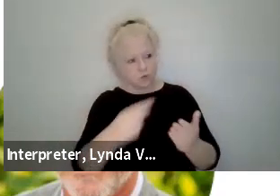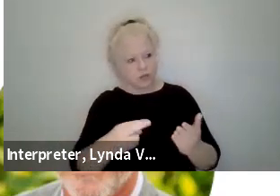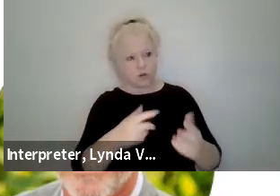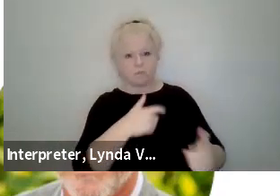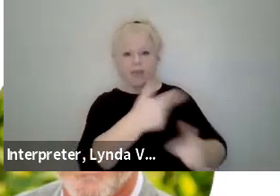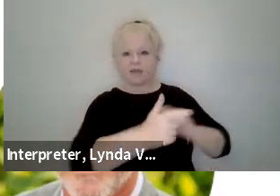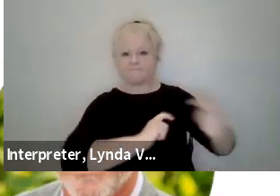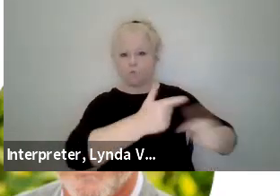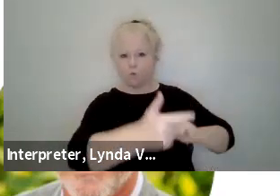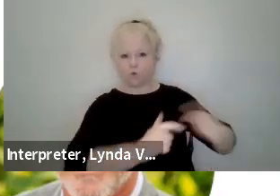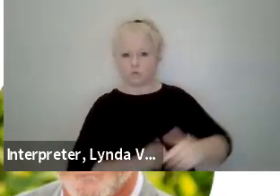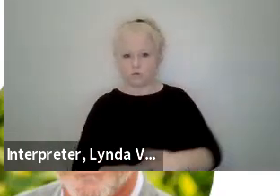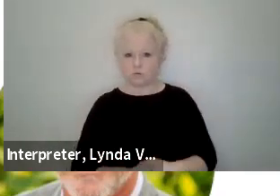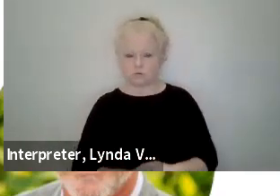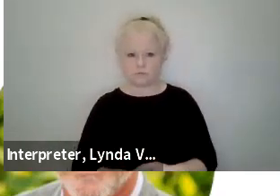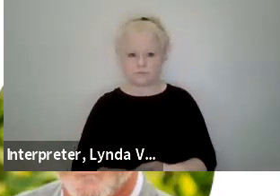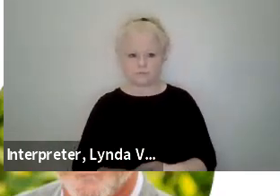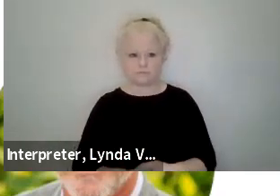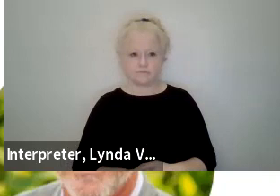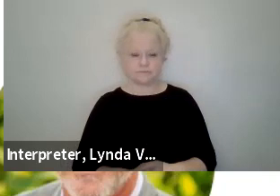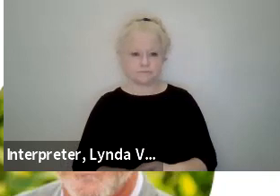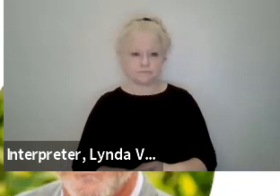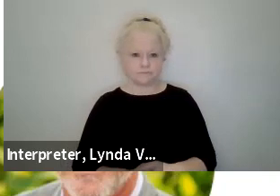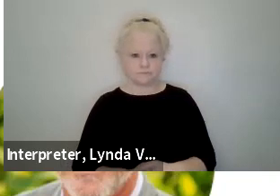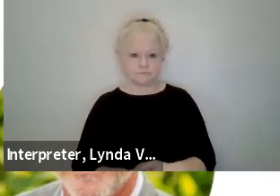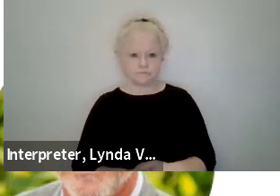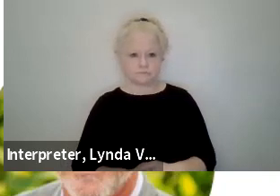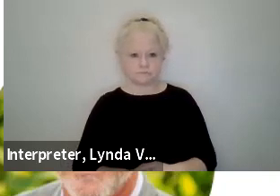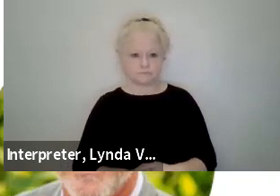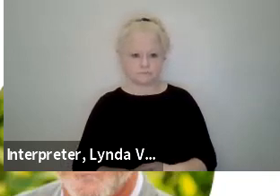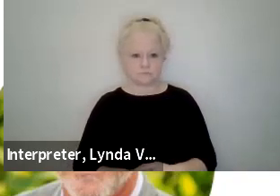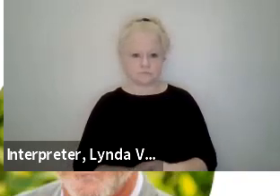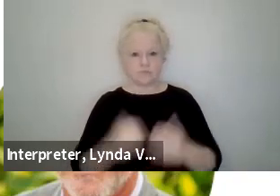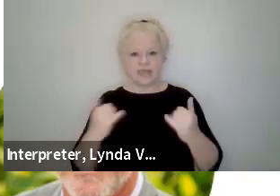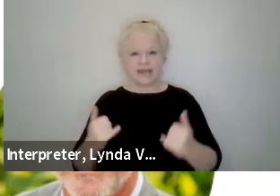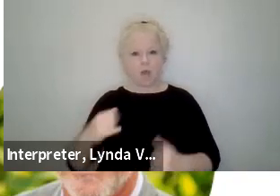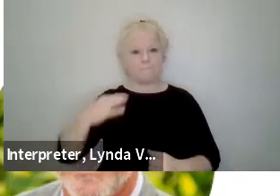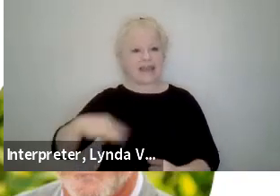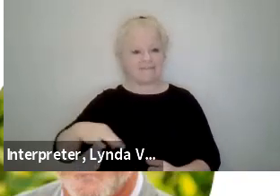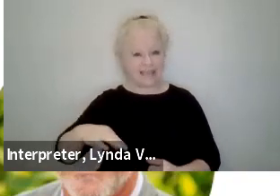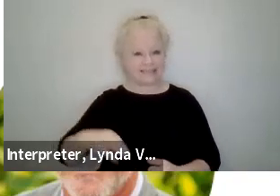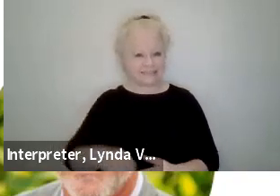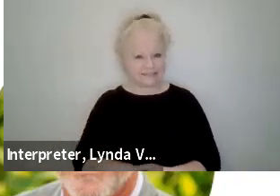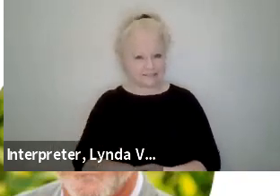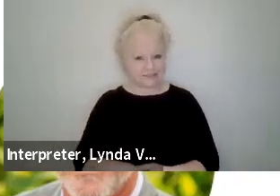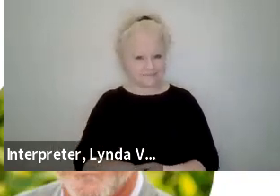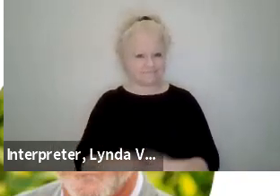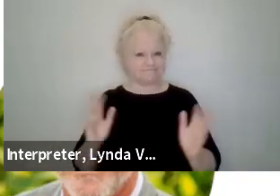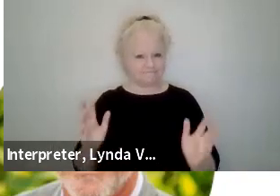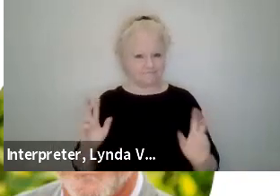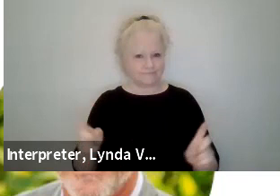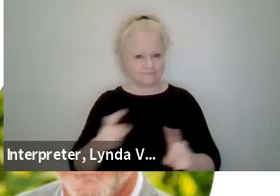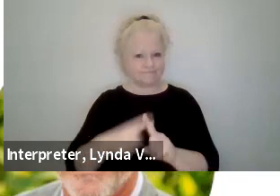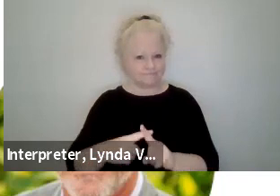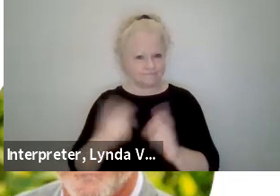street. I'll talk to you now just about what that looks like as it relates to benefits, because at the end of the day, our number